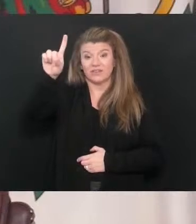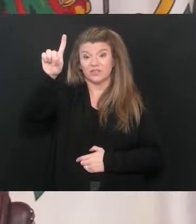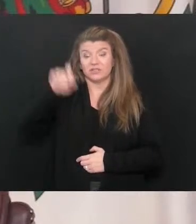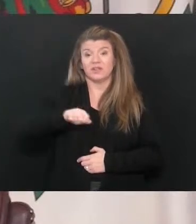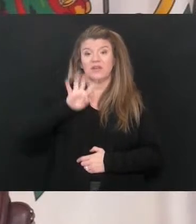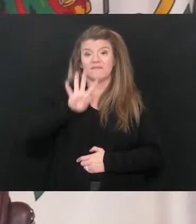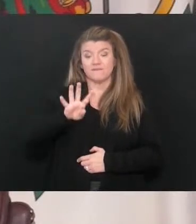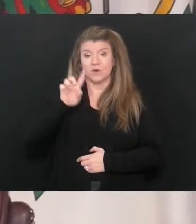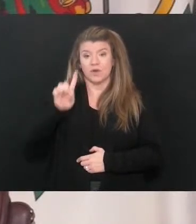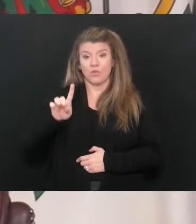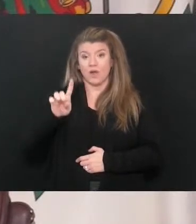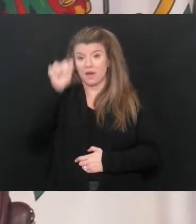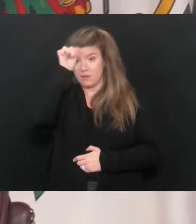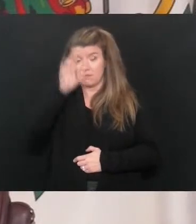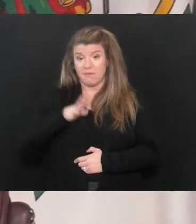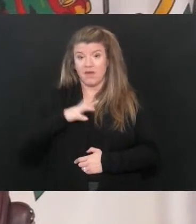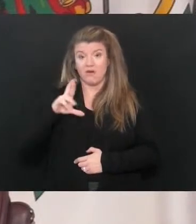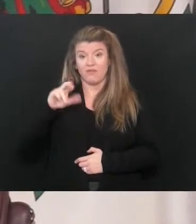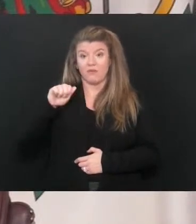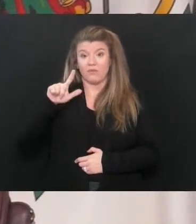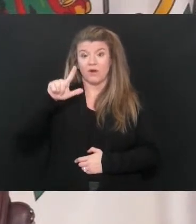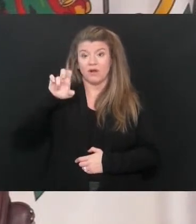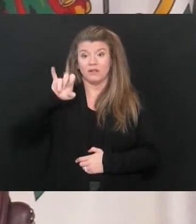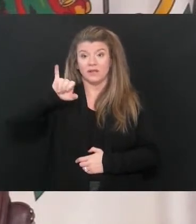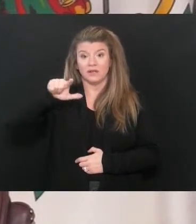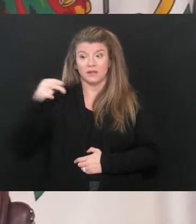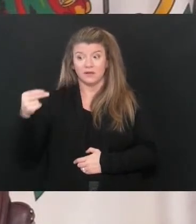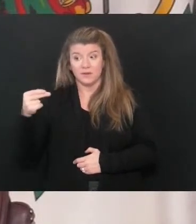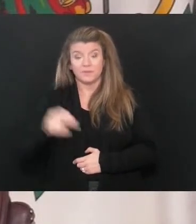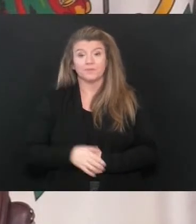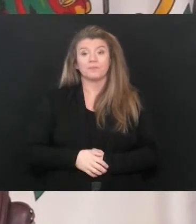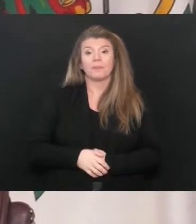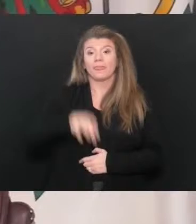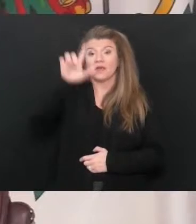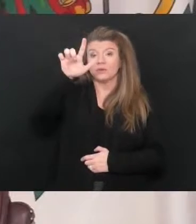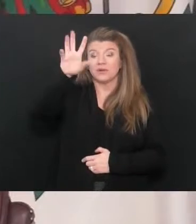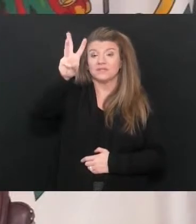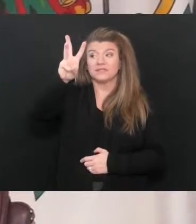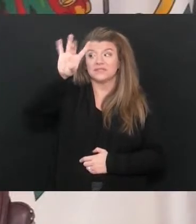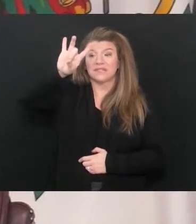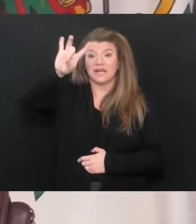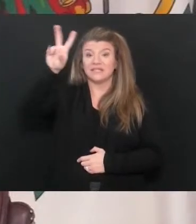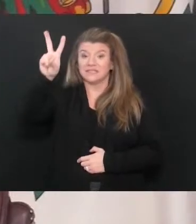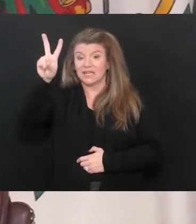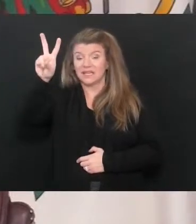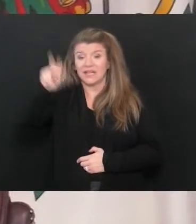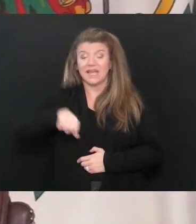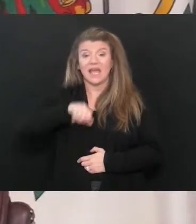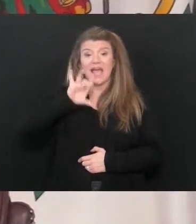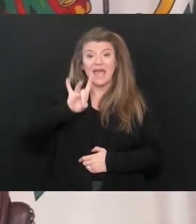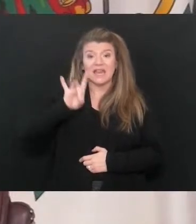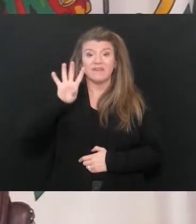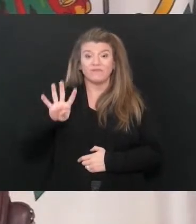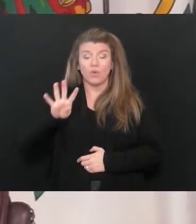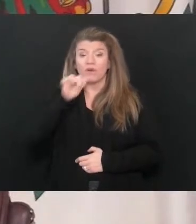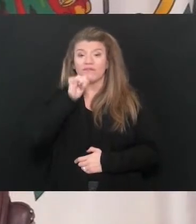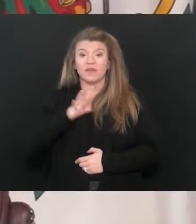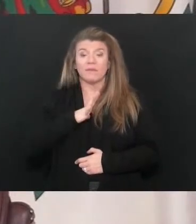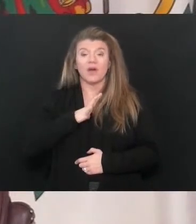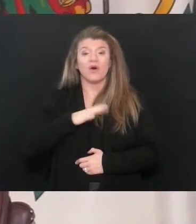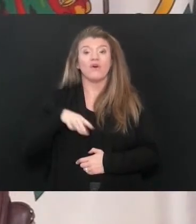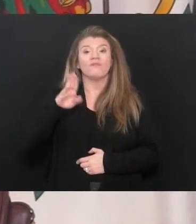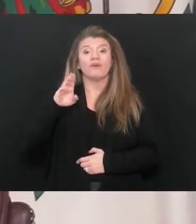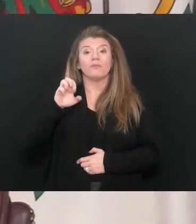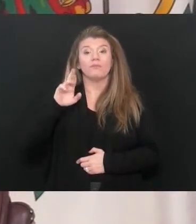is a 41-year-old male from Raleigh County. Our 2,682nd death is an 84-year-old female from